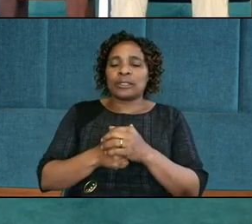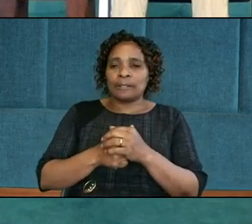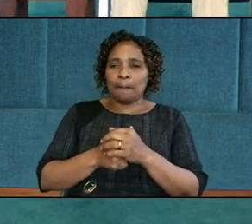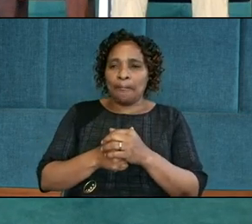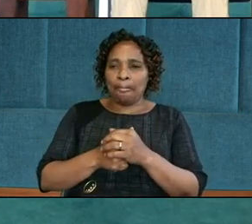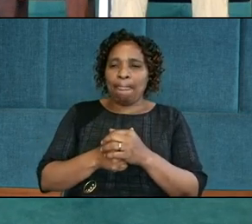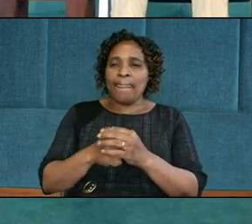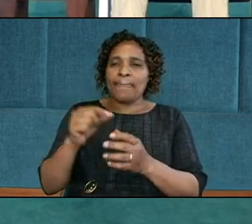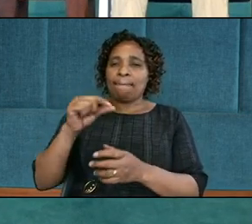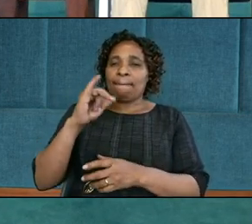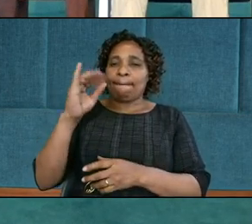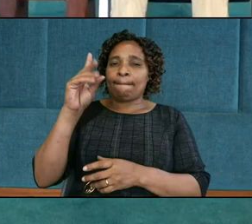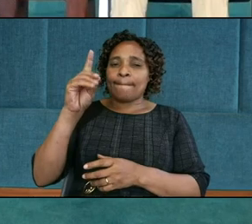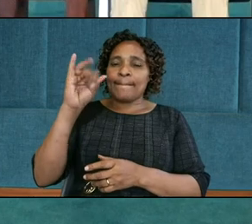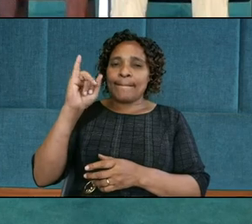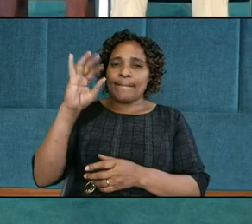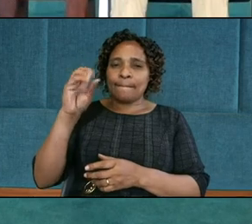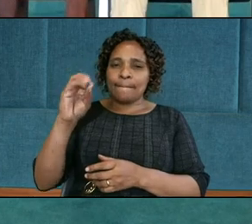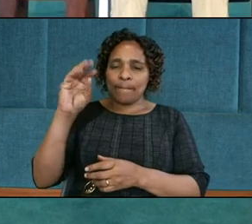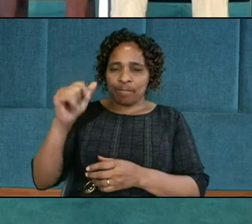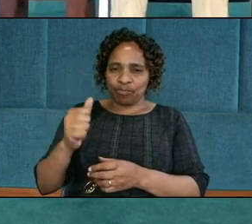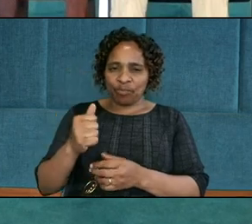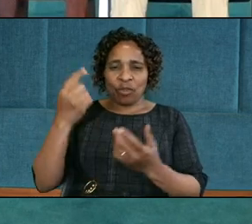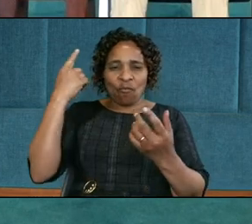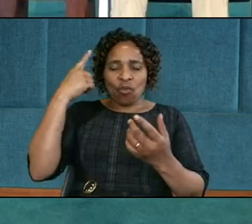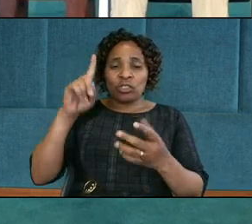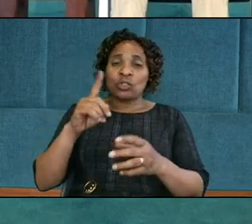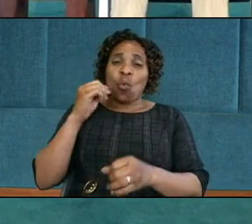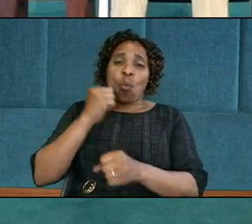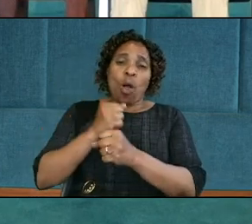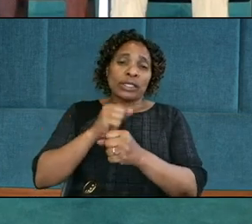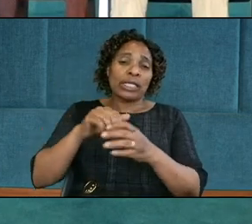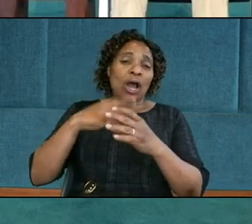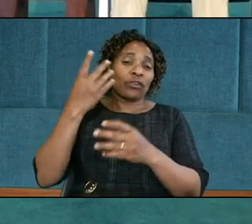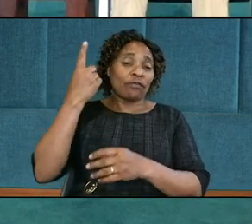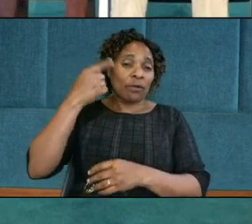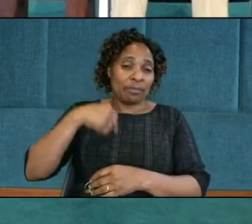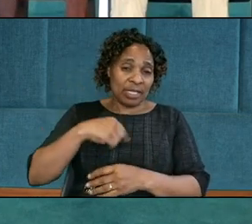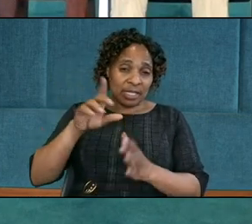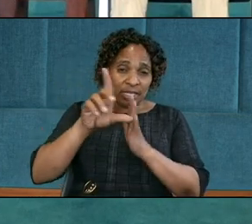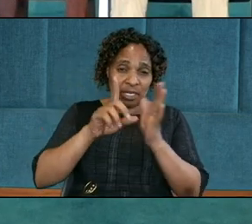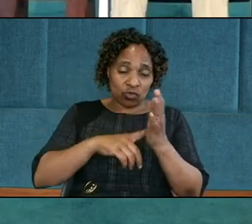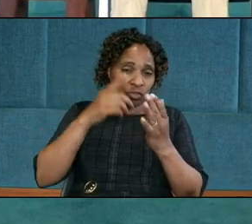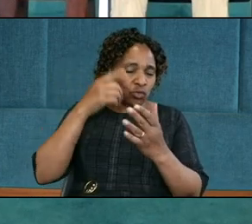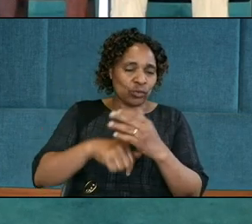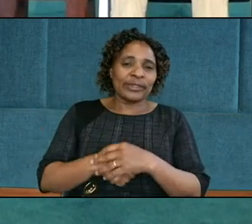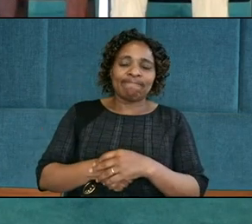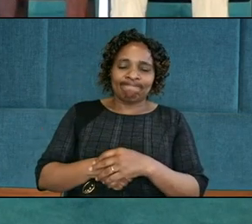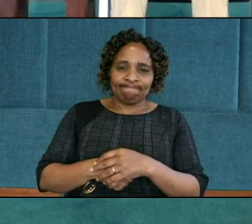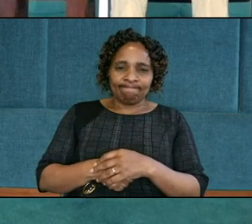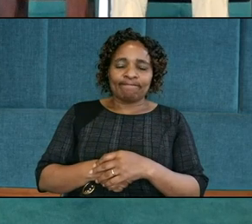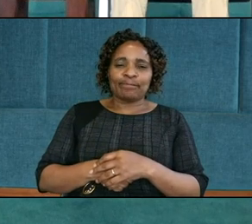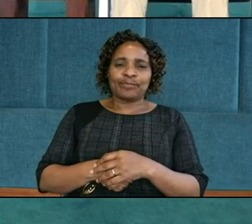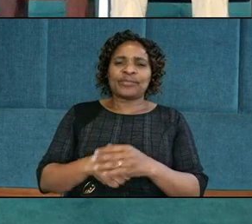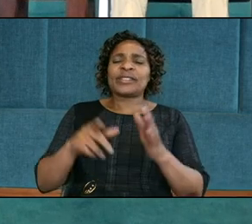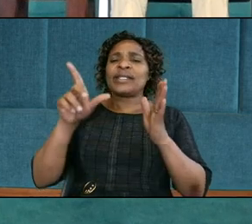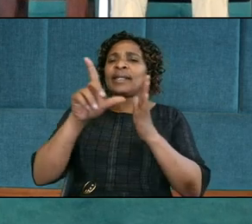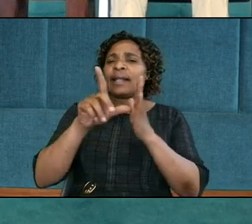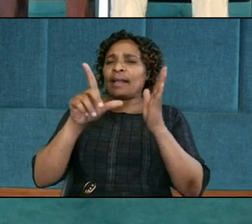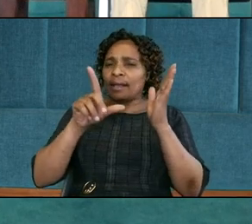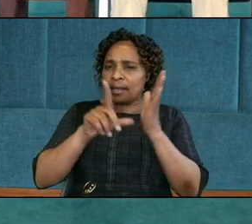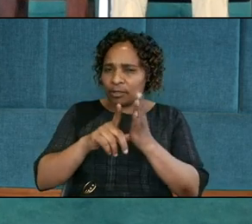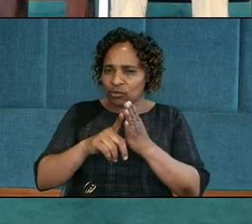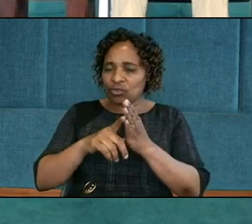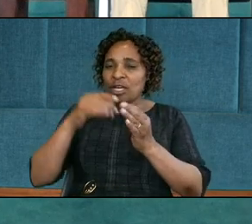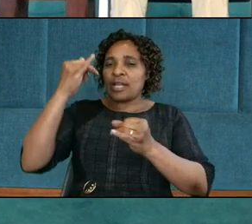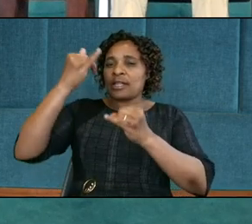start from Gideon there. What stood out for me in the lesson is the lesson,